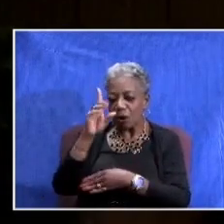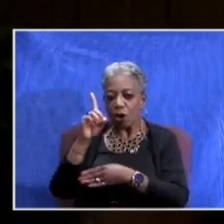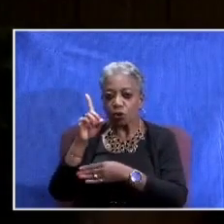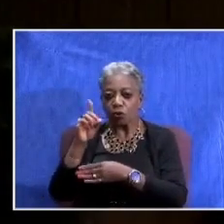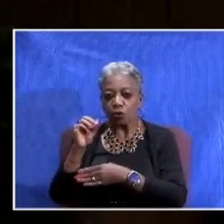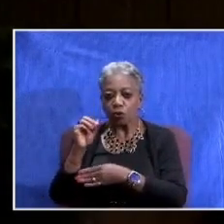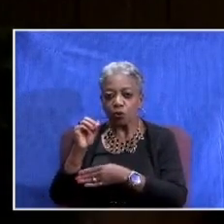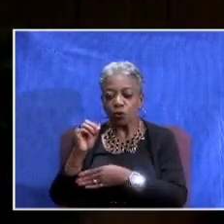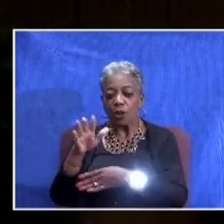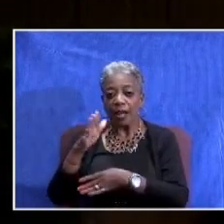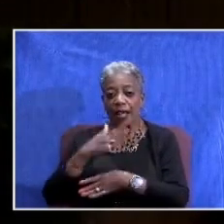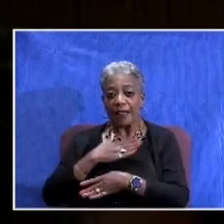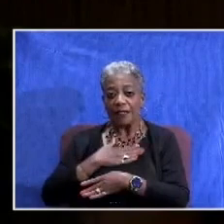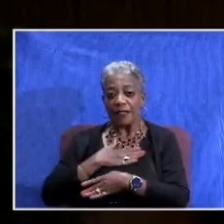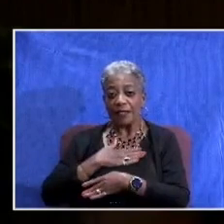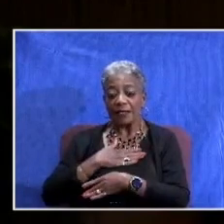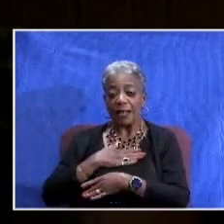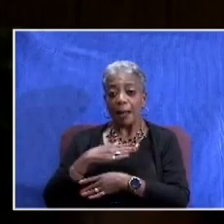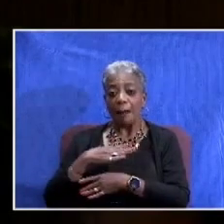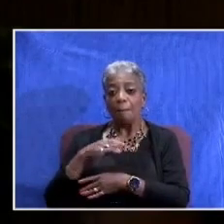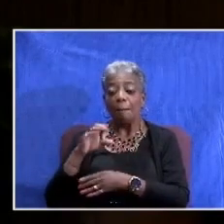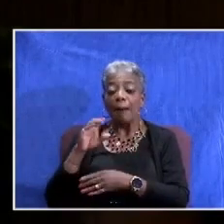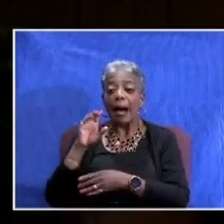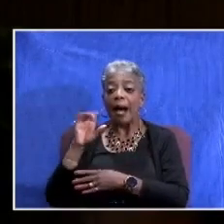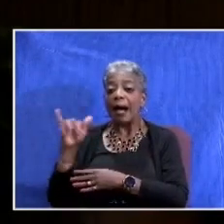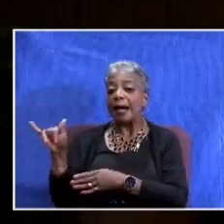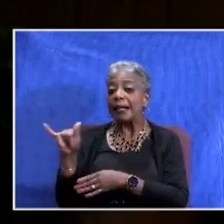our image. That's a damn lie.